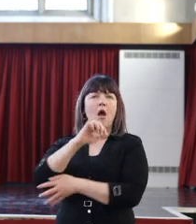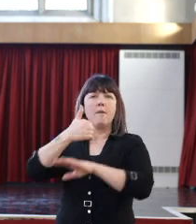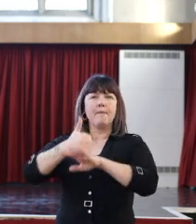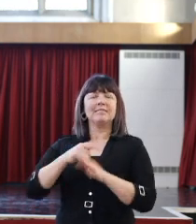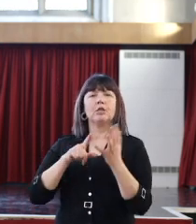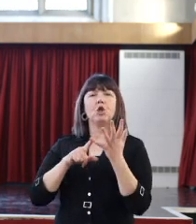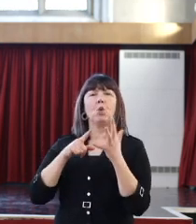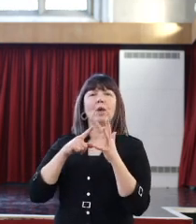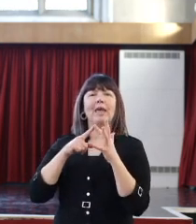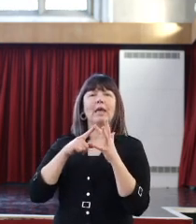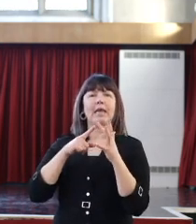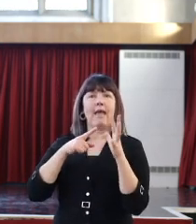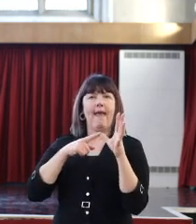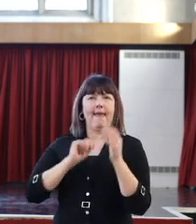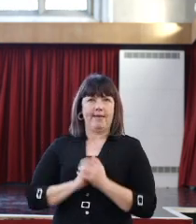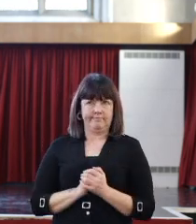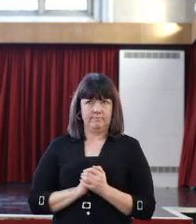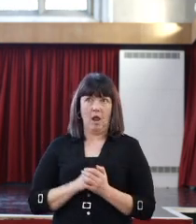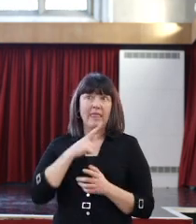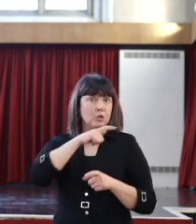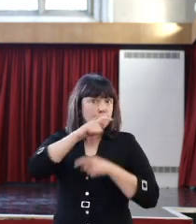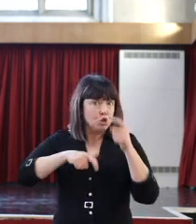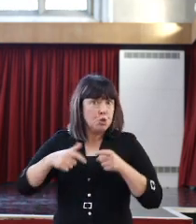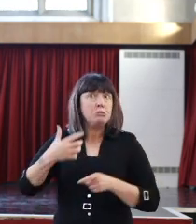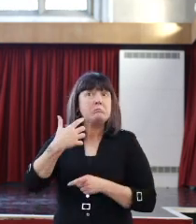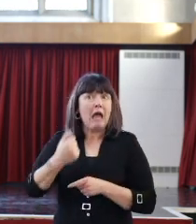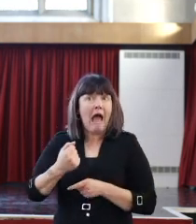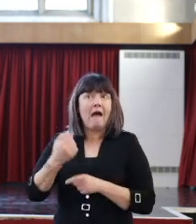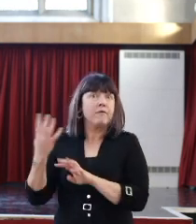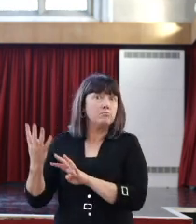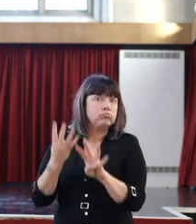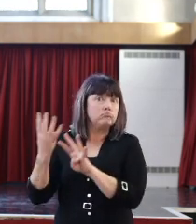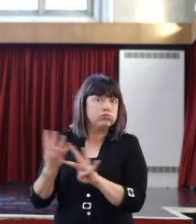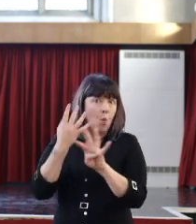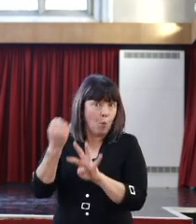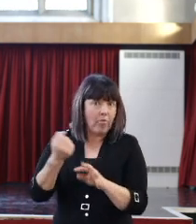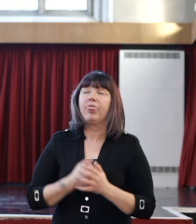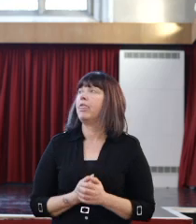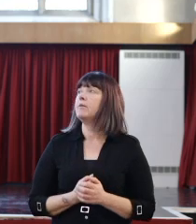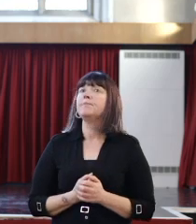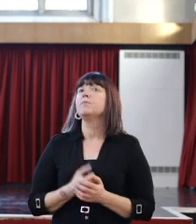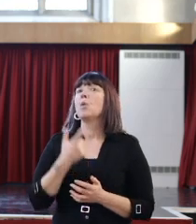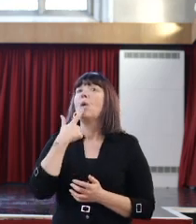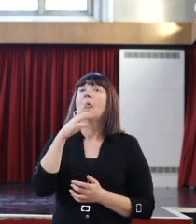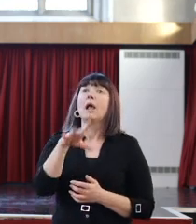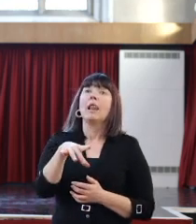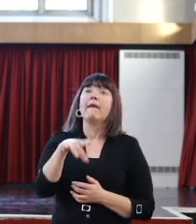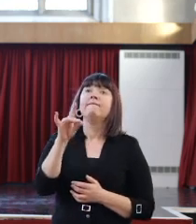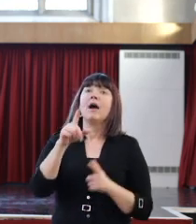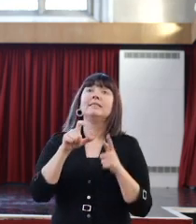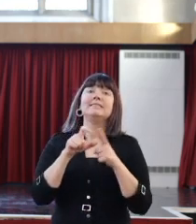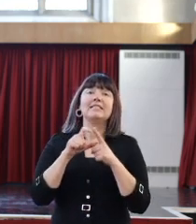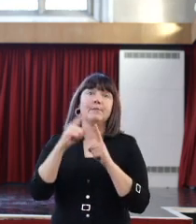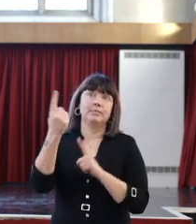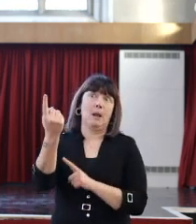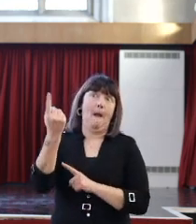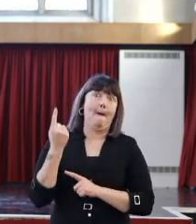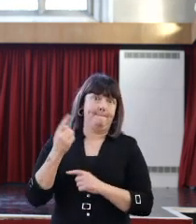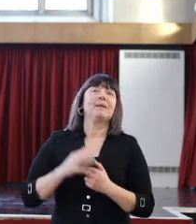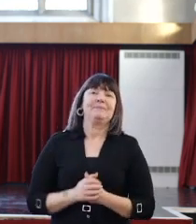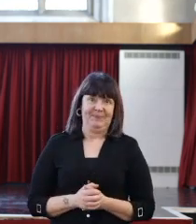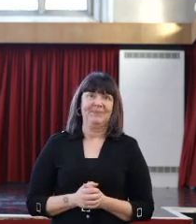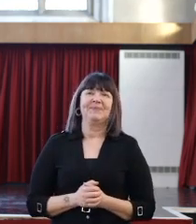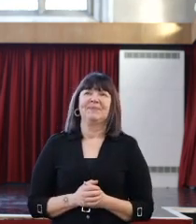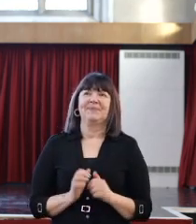of, I believe, the students and the emerging artists coming to have a chat. So if I could invite Desmond up,